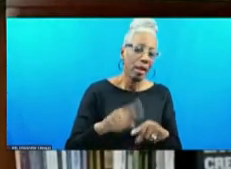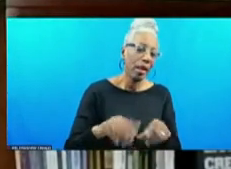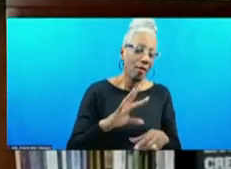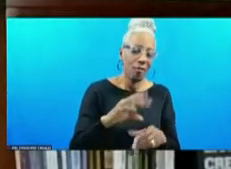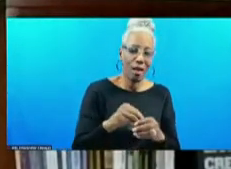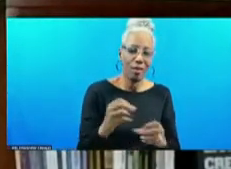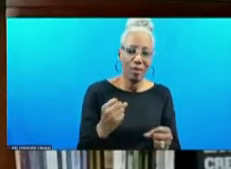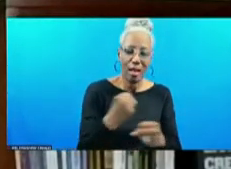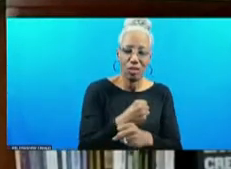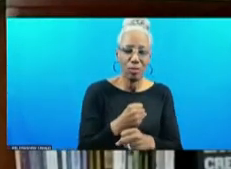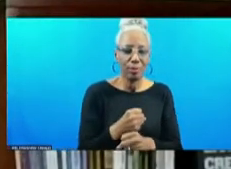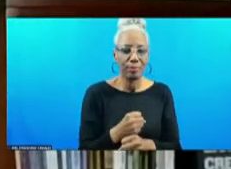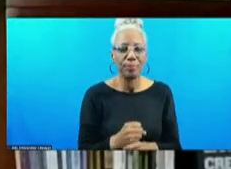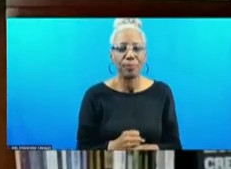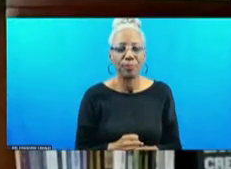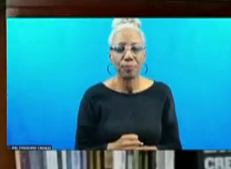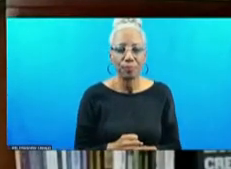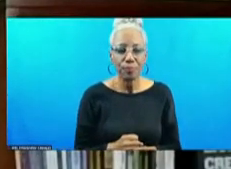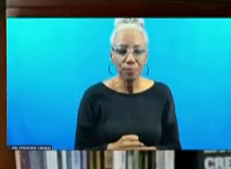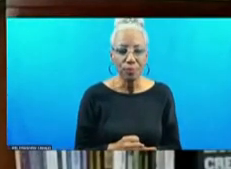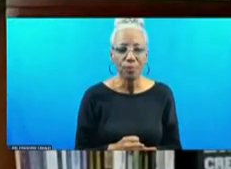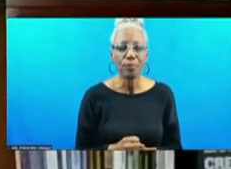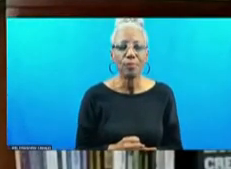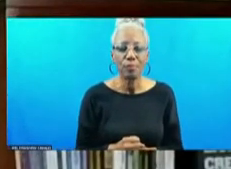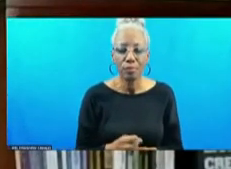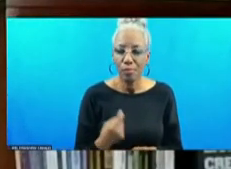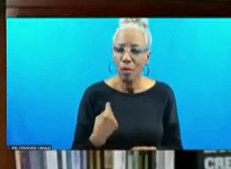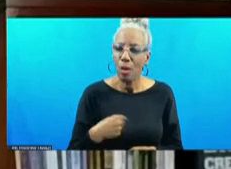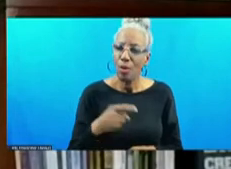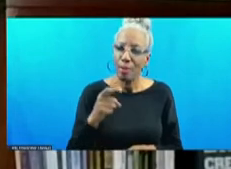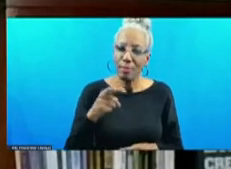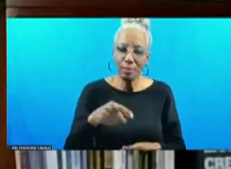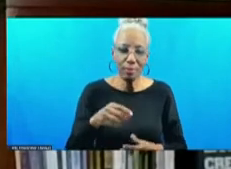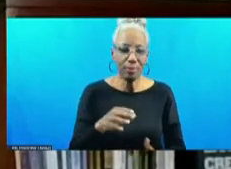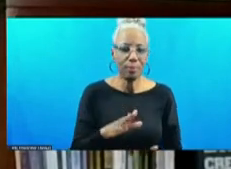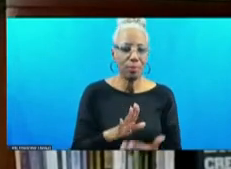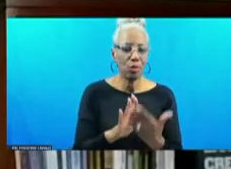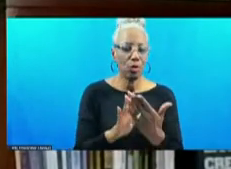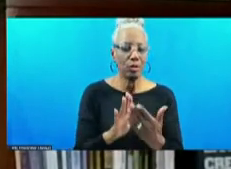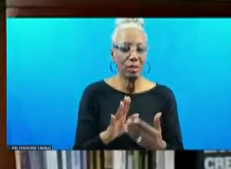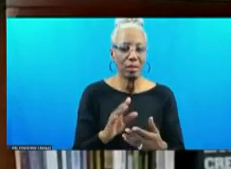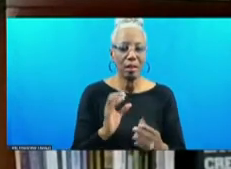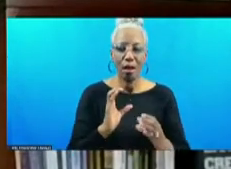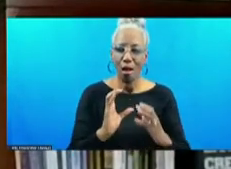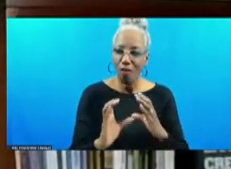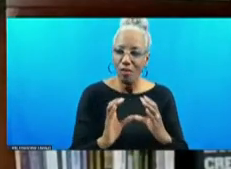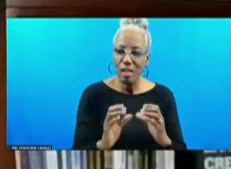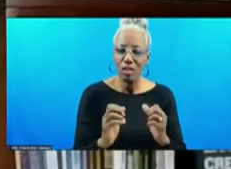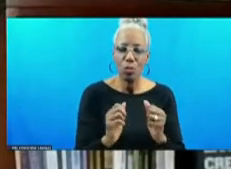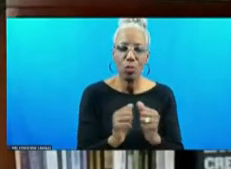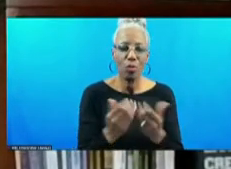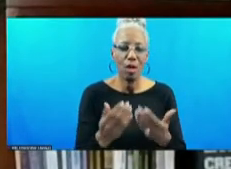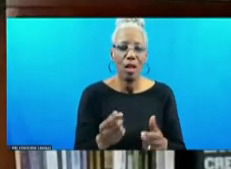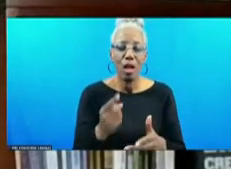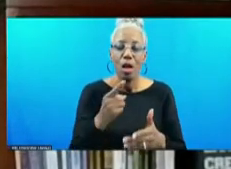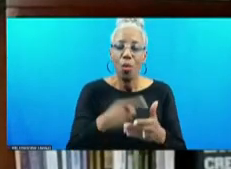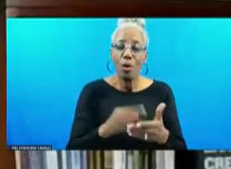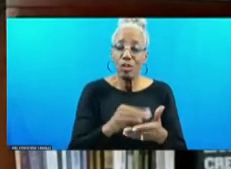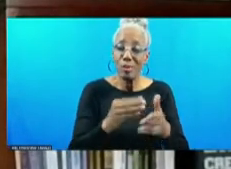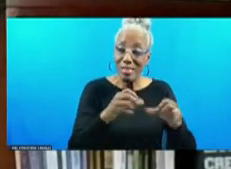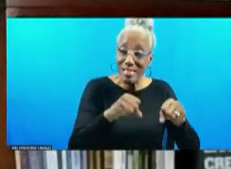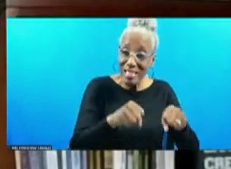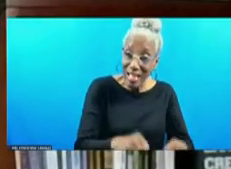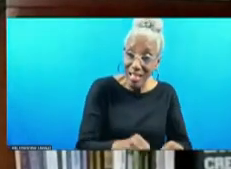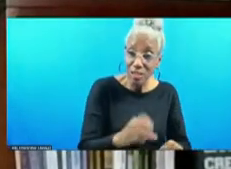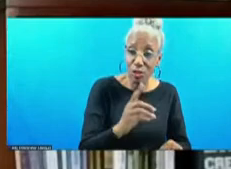have to approach all of these conversations with what our students can do and what we expect for them to do. A couple other things I'll mention,